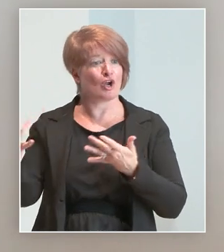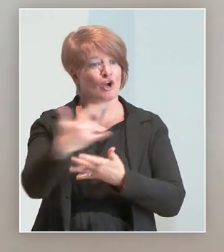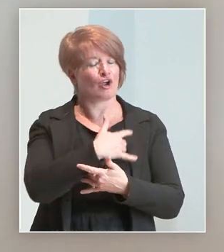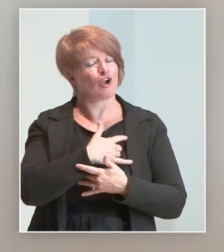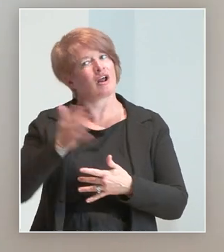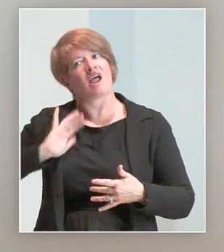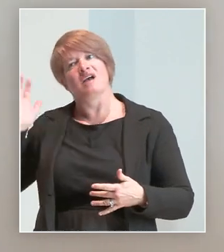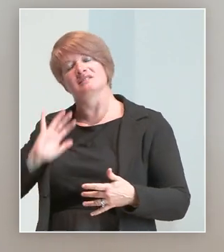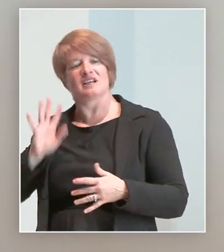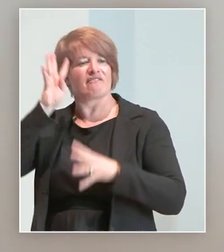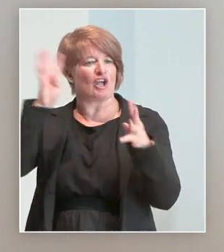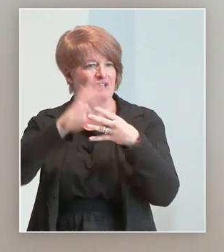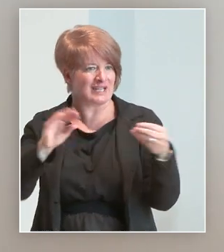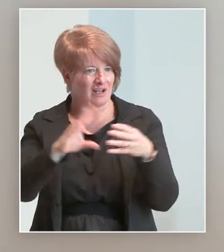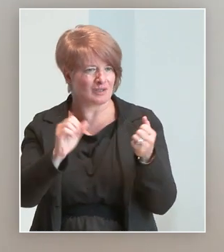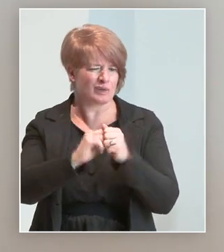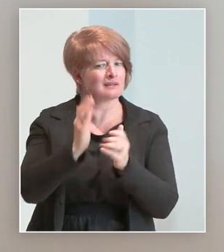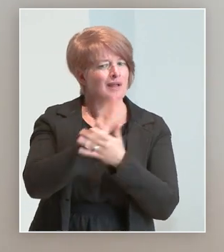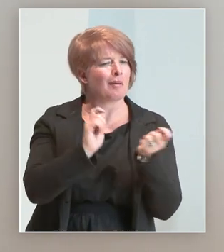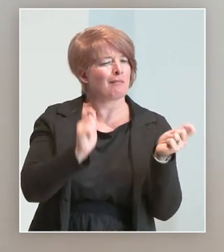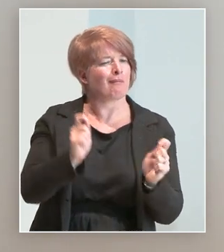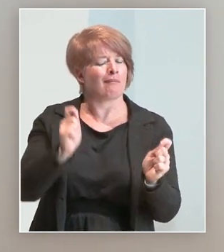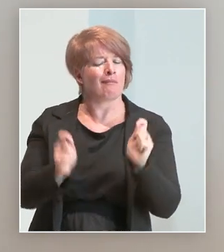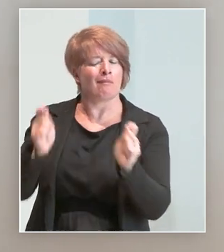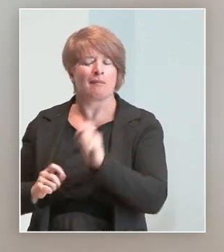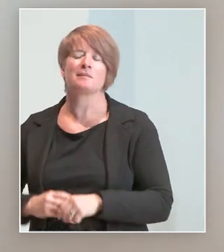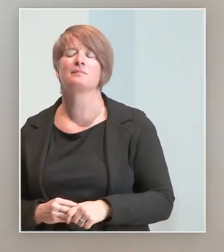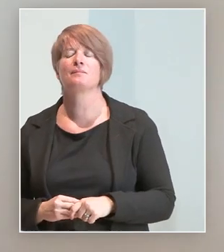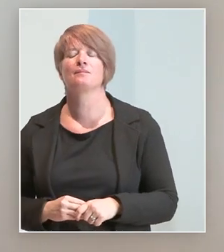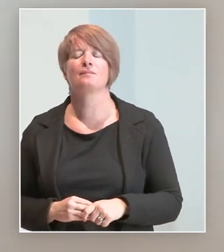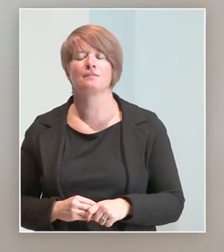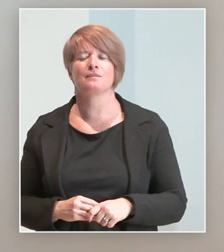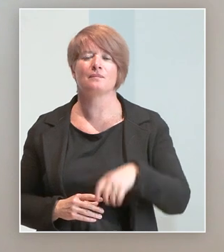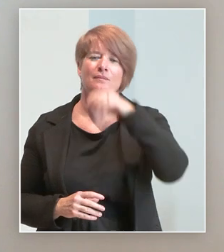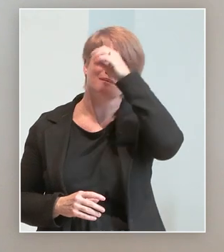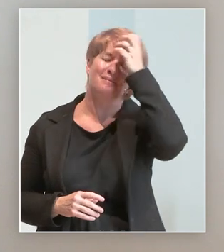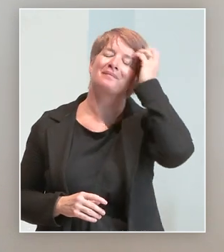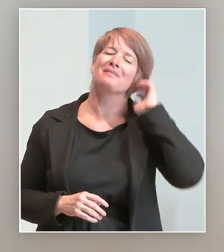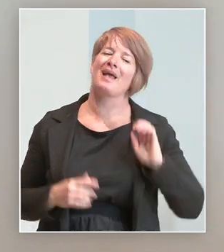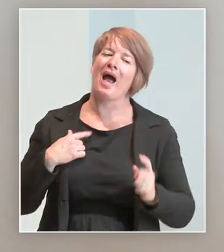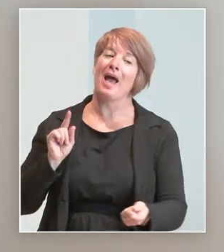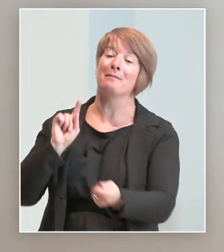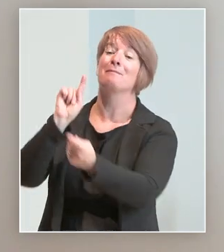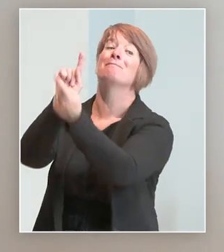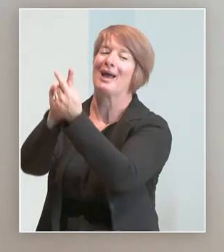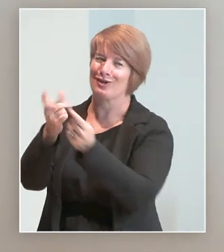fairy tales with variations of some of these tales. That is how I met her.